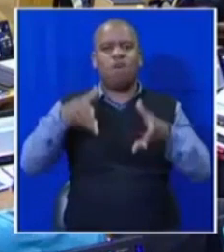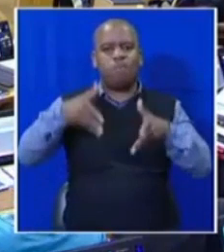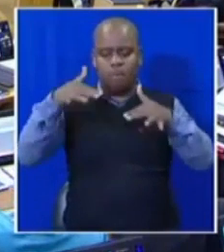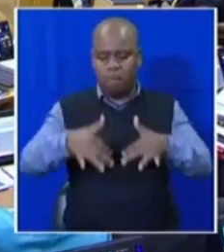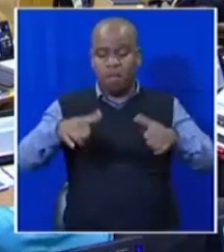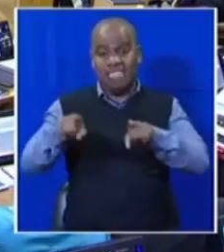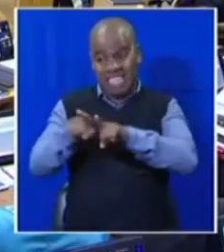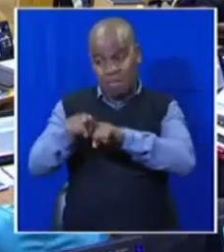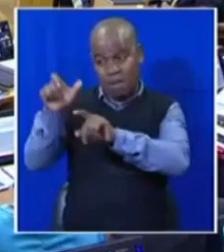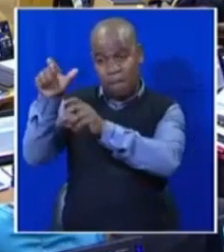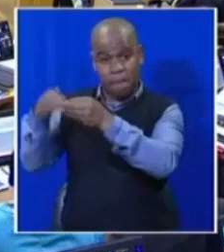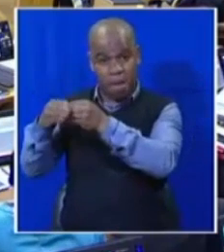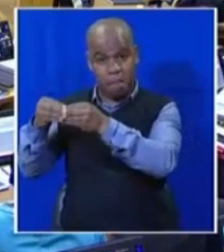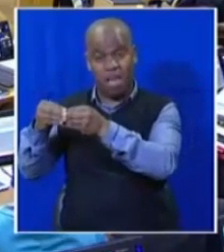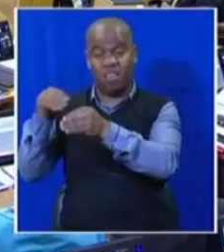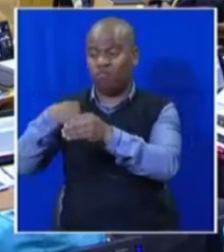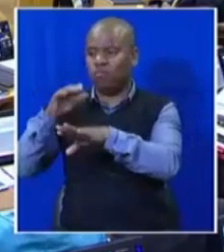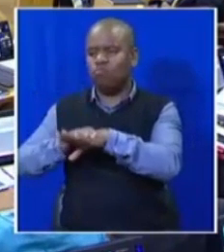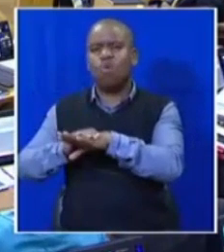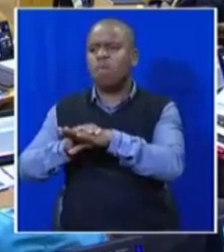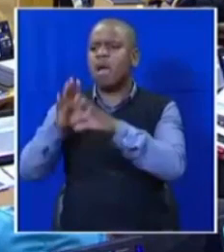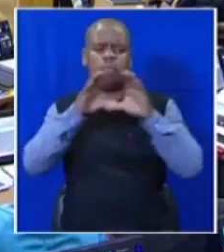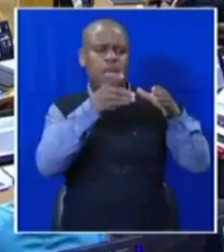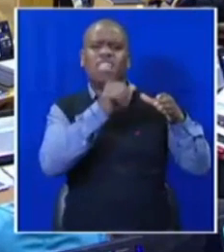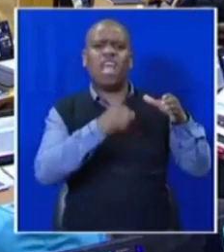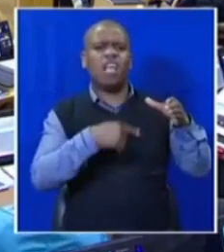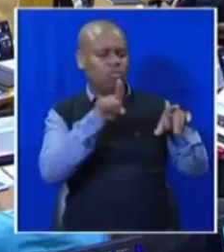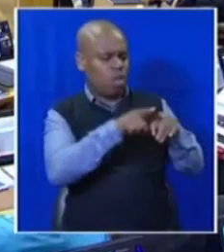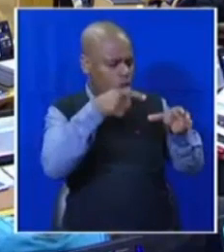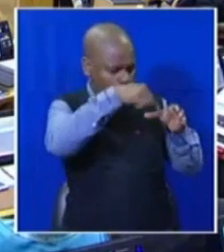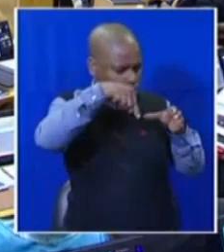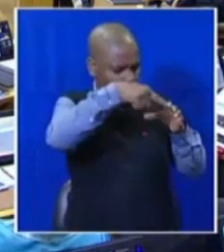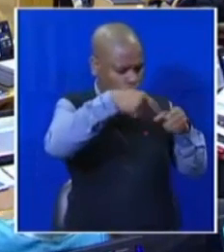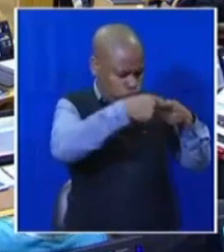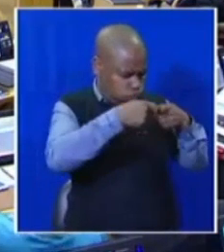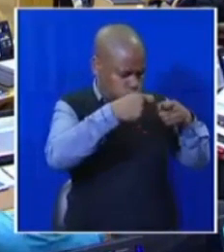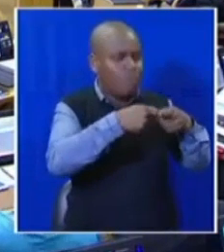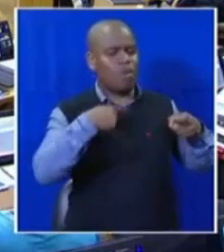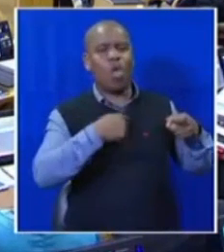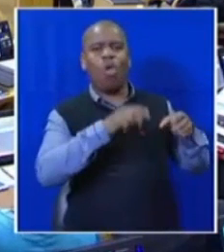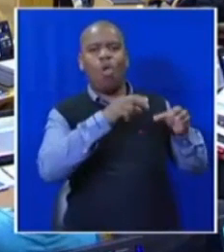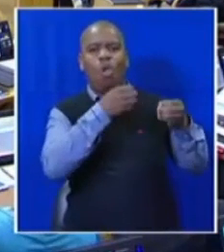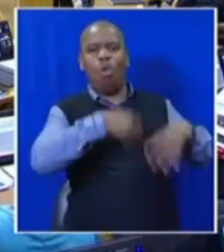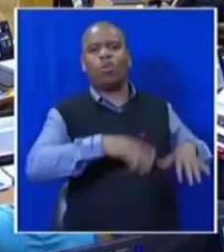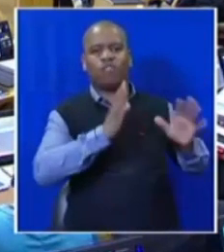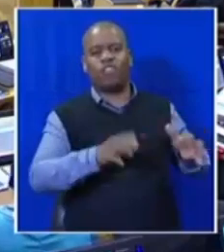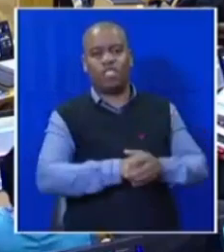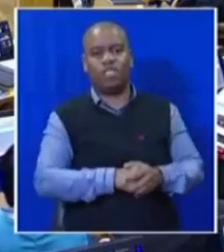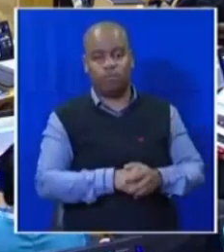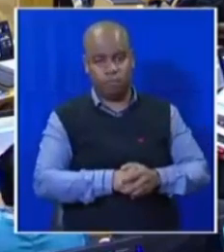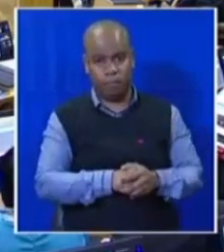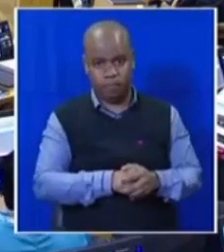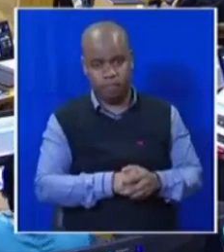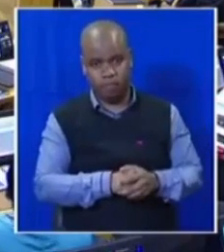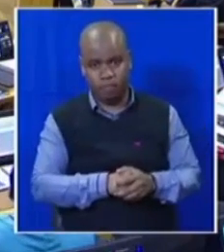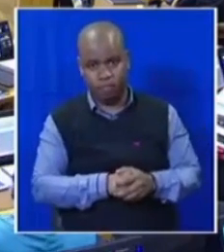was rejected by his own party, was defeated in the DA day. If he had this civility, he could have won inside this party, was rejected by majority of those